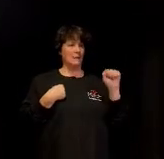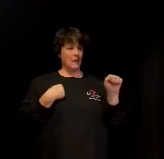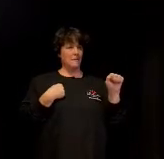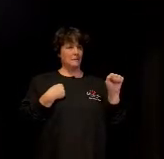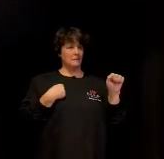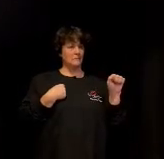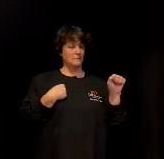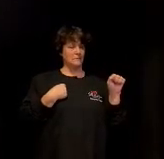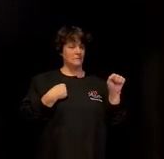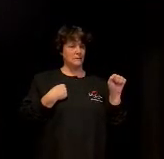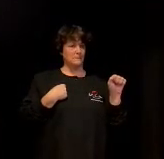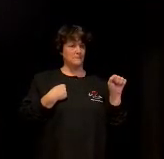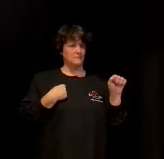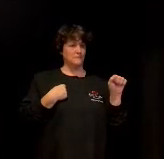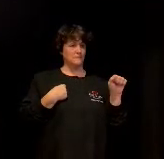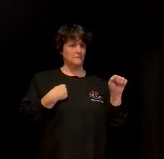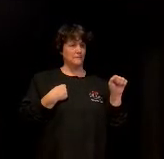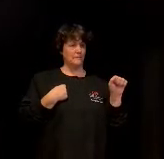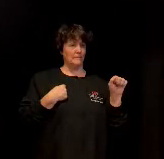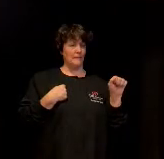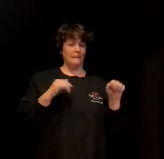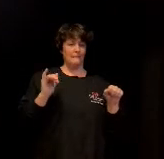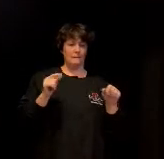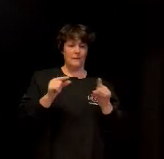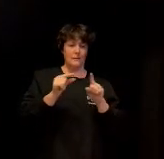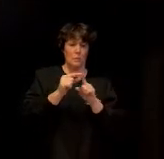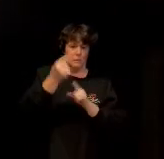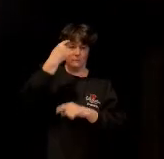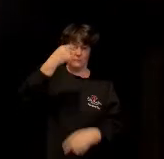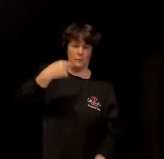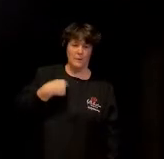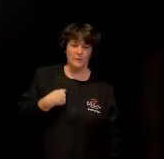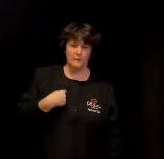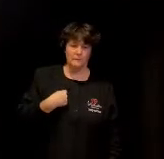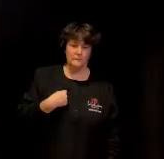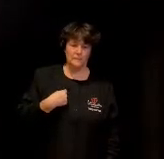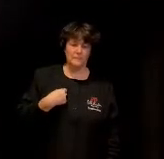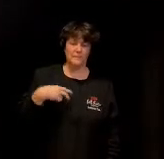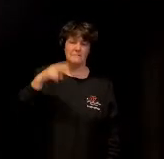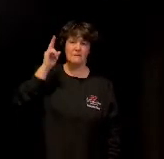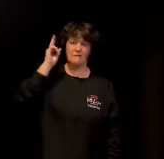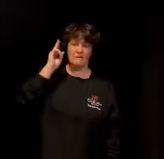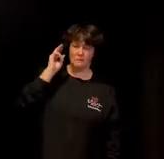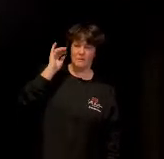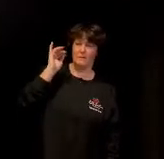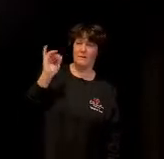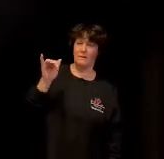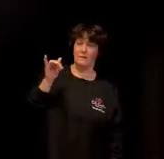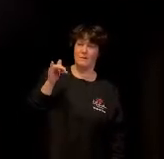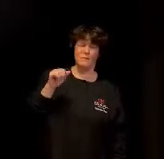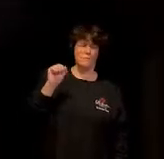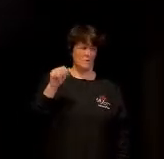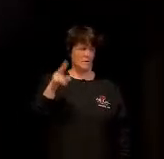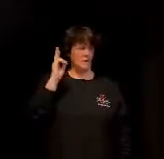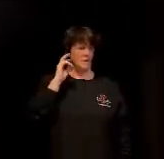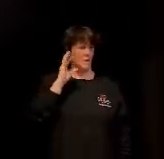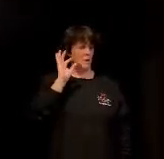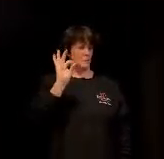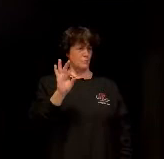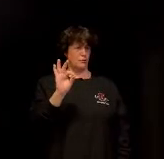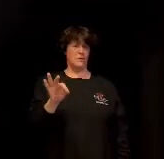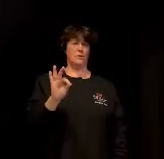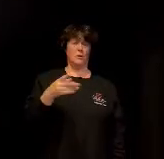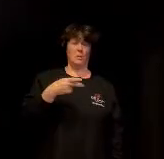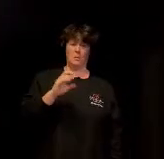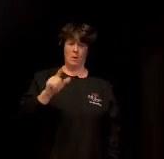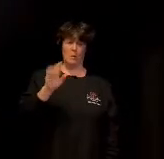Right? That's a word for me. I heard that. You can hear me preaching. And all of a sudden, man, you're not